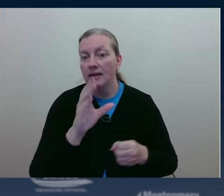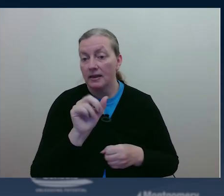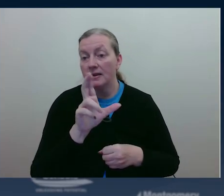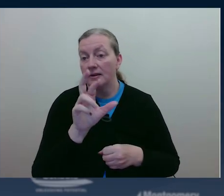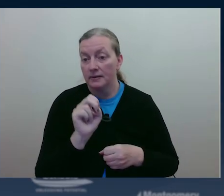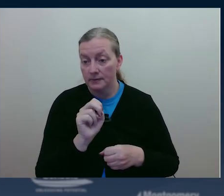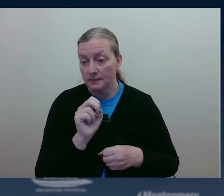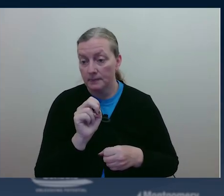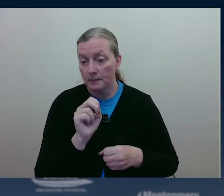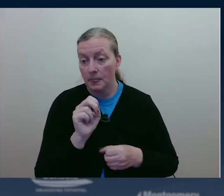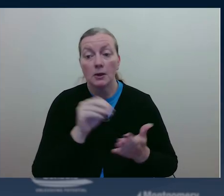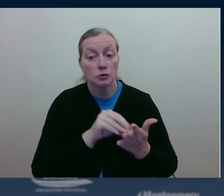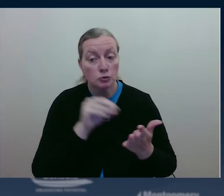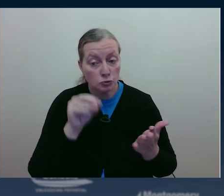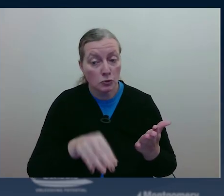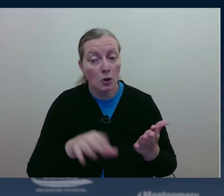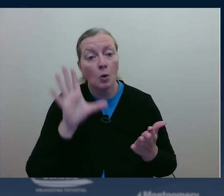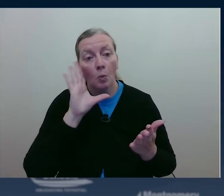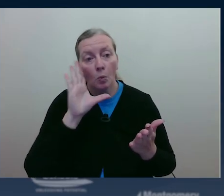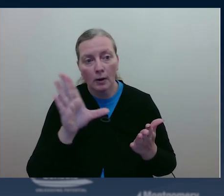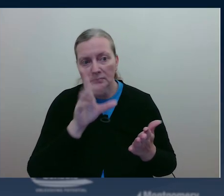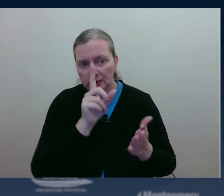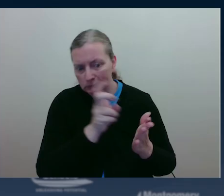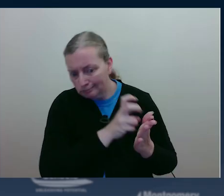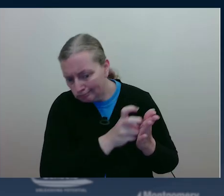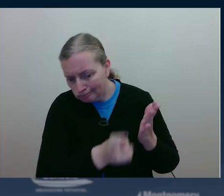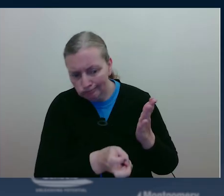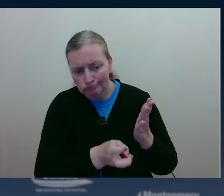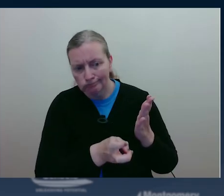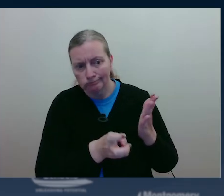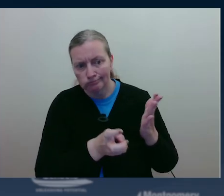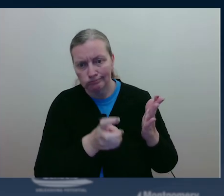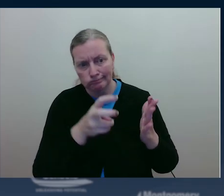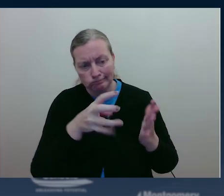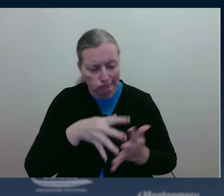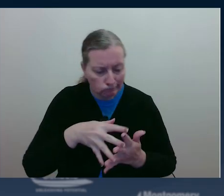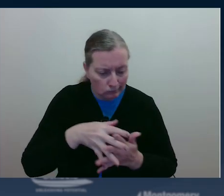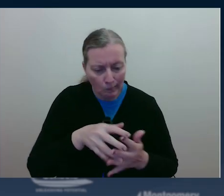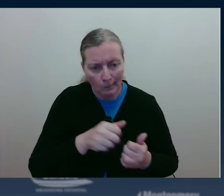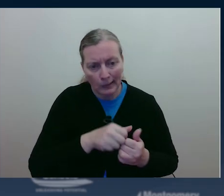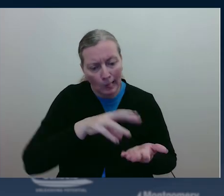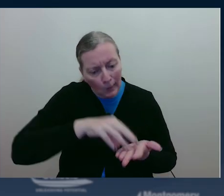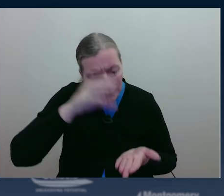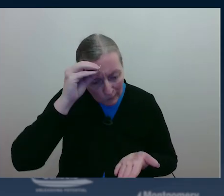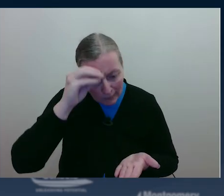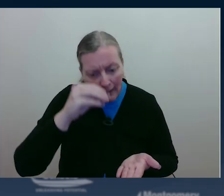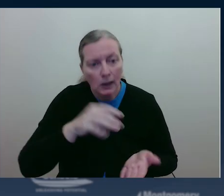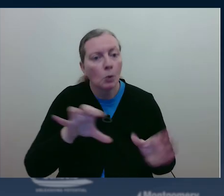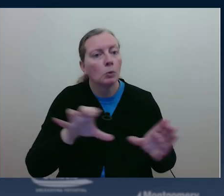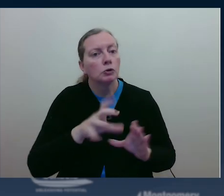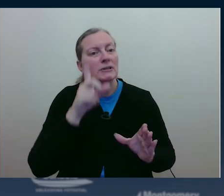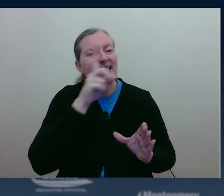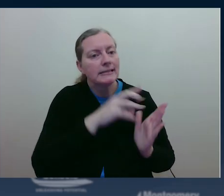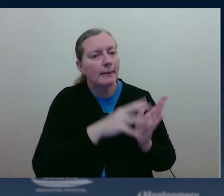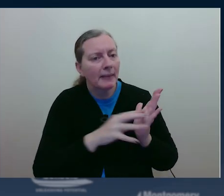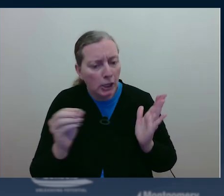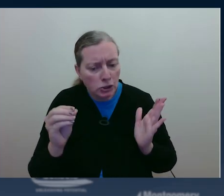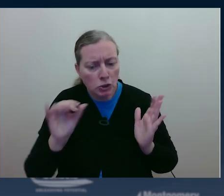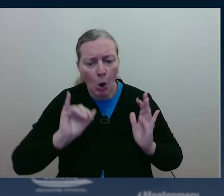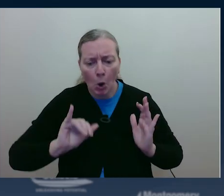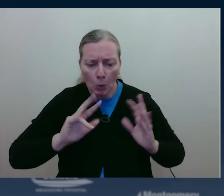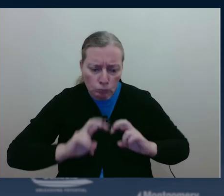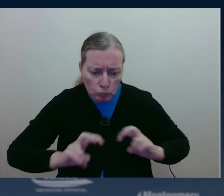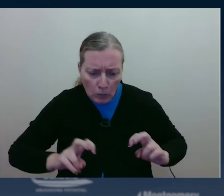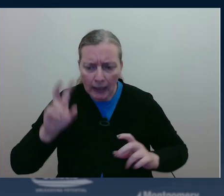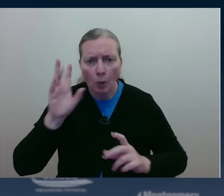their learning. So they'll be doing simulations, they'll be in labs, they'll be doing